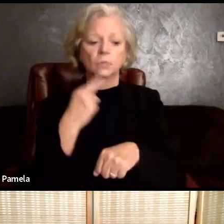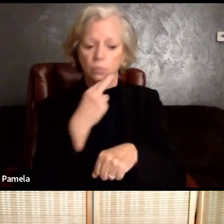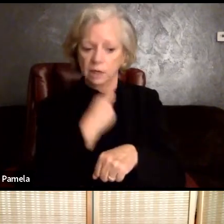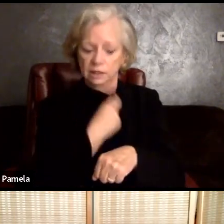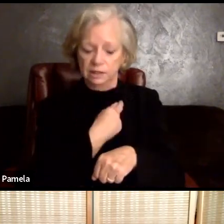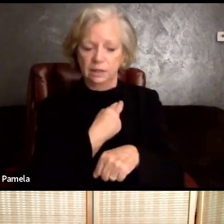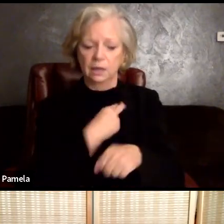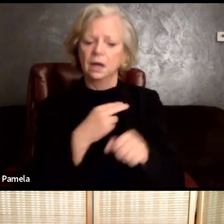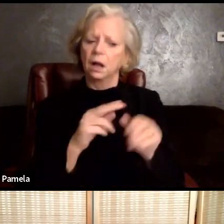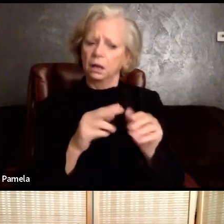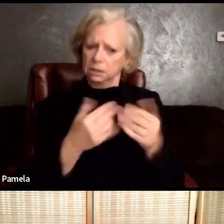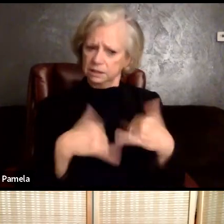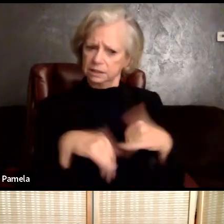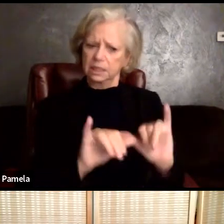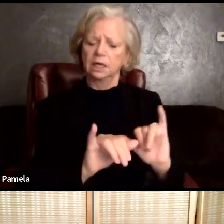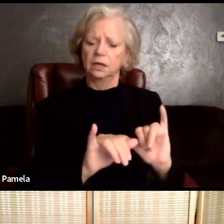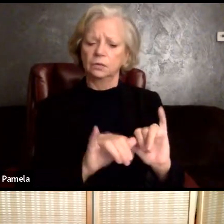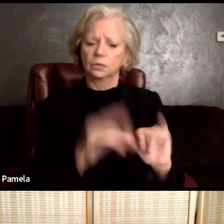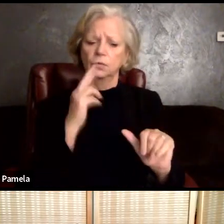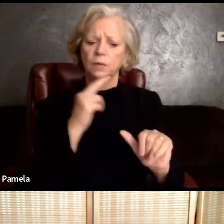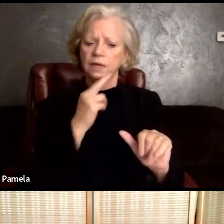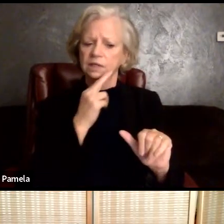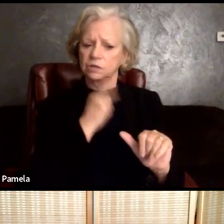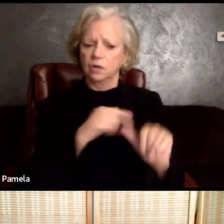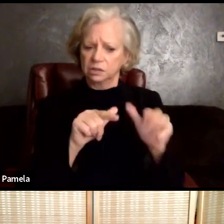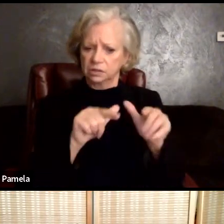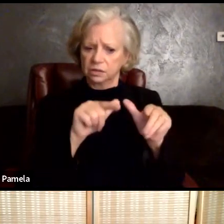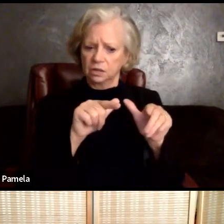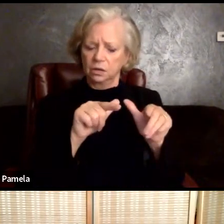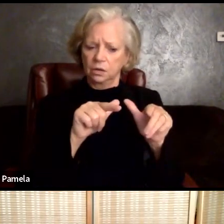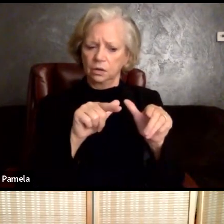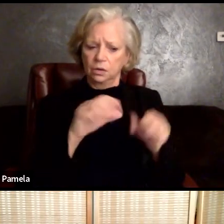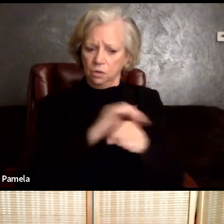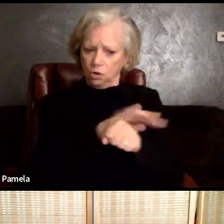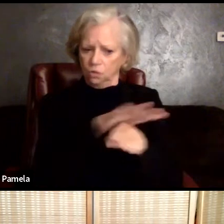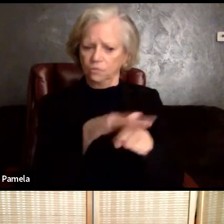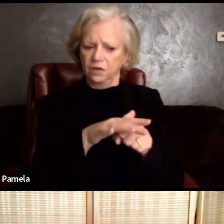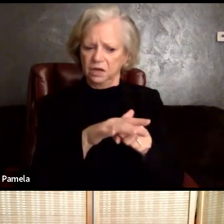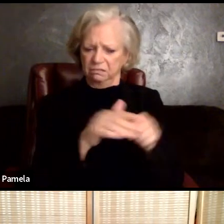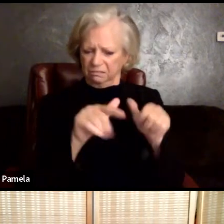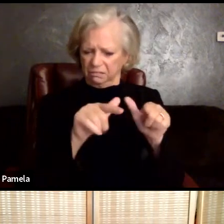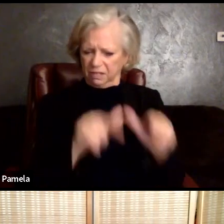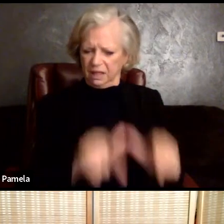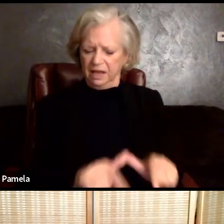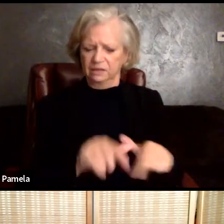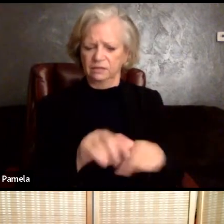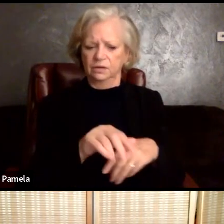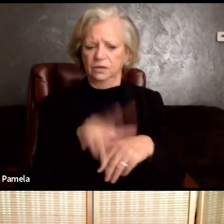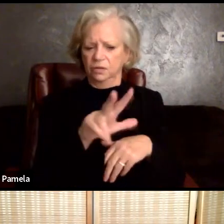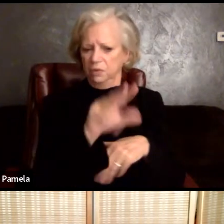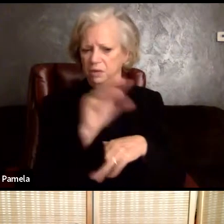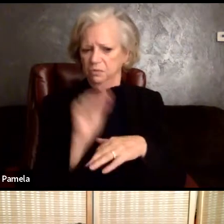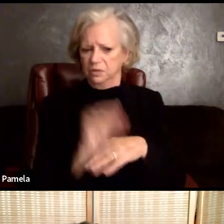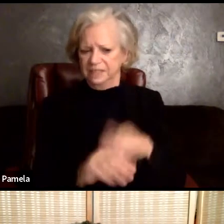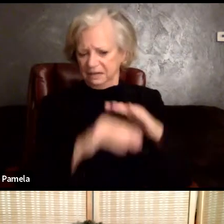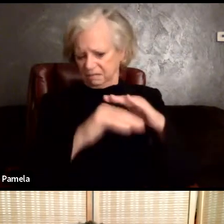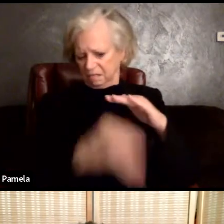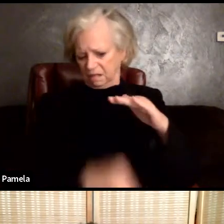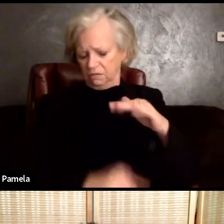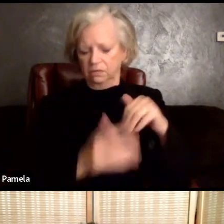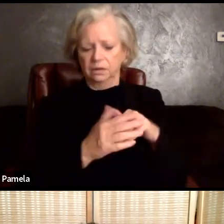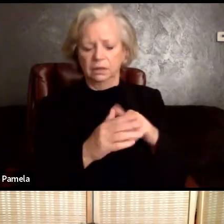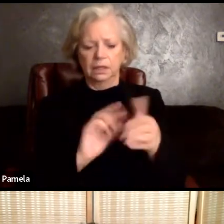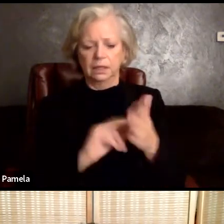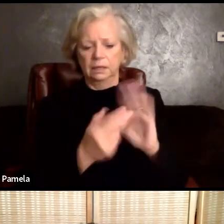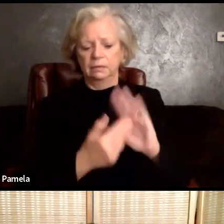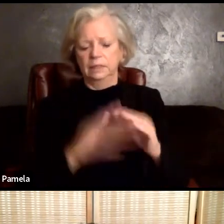for restaurants is less than 3%? Local restaurants are struggling to stay afloat from earlier shutdowns. Limiting customers